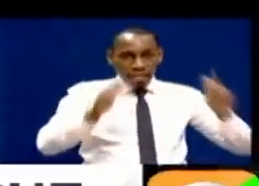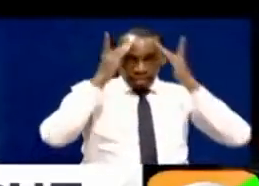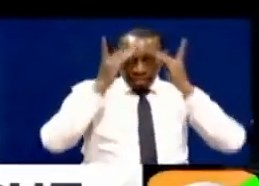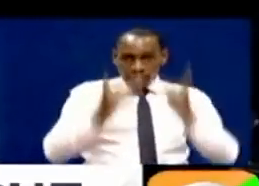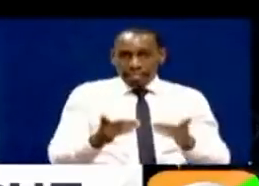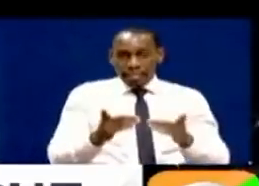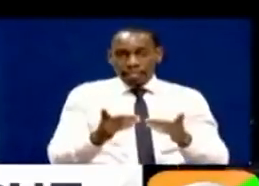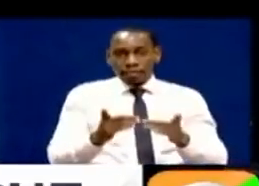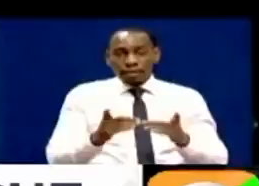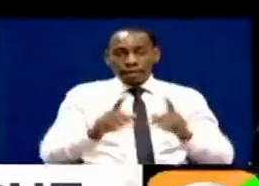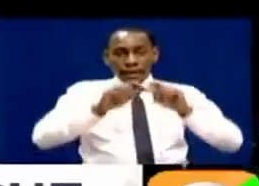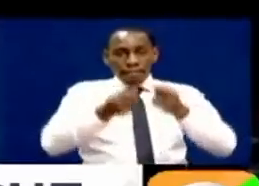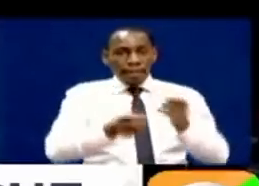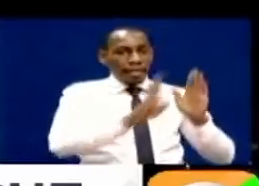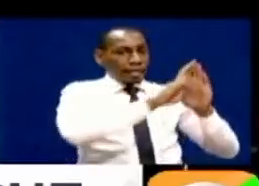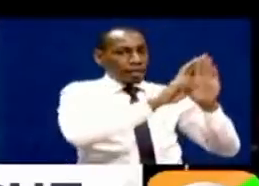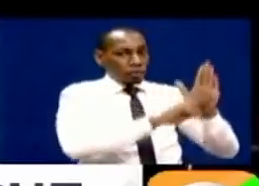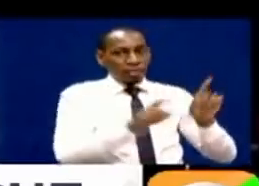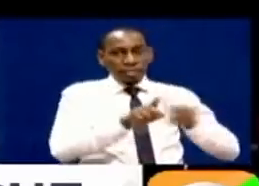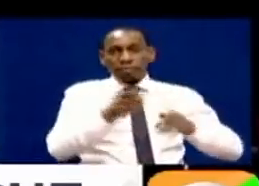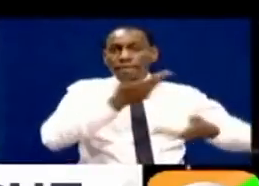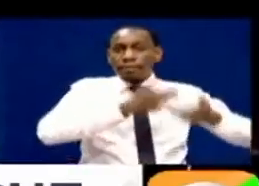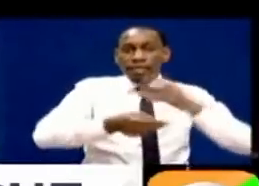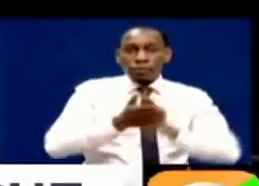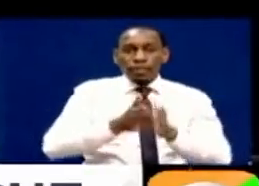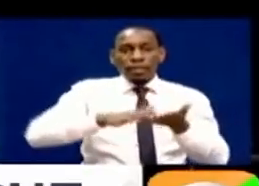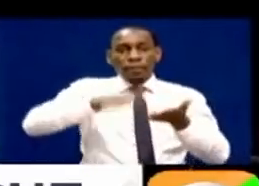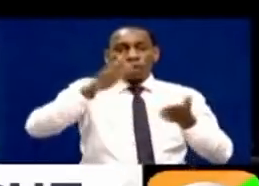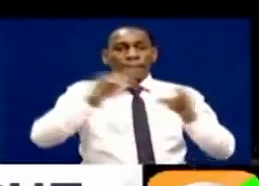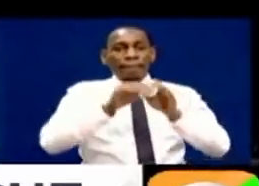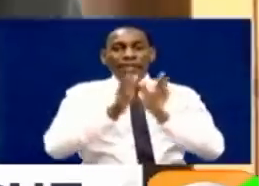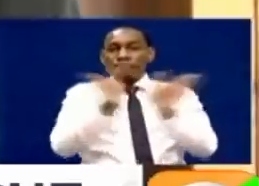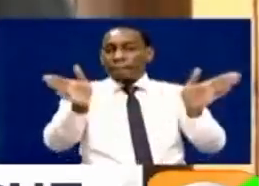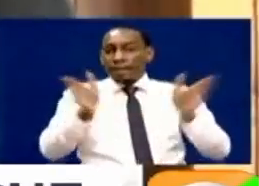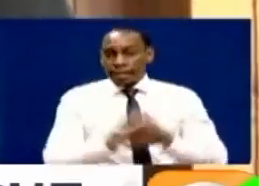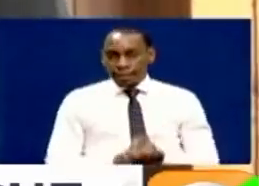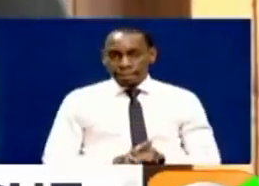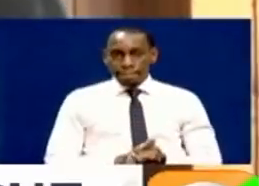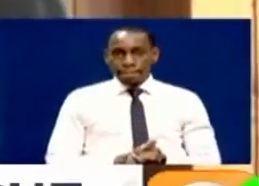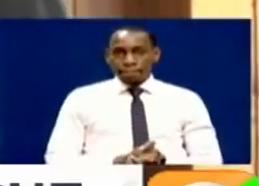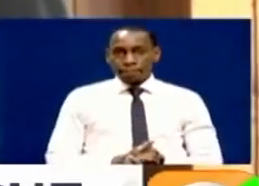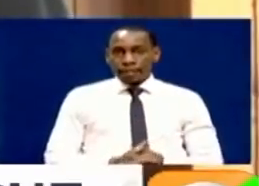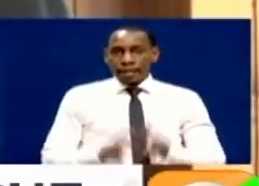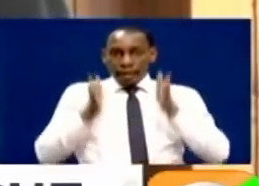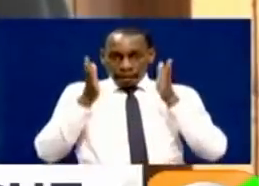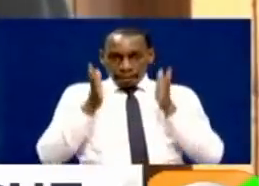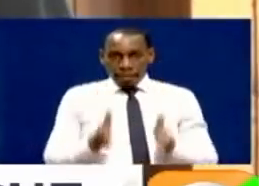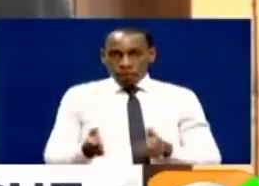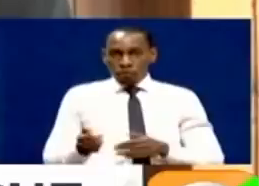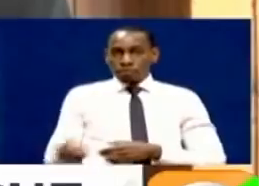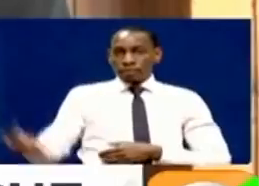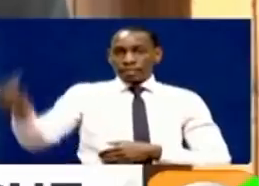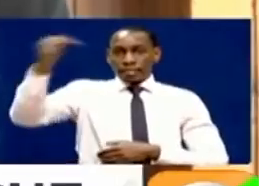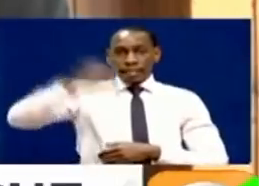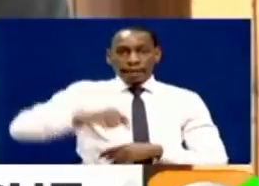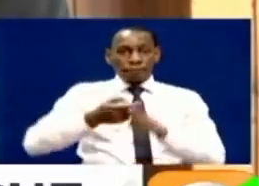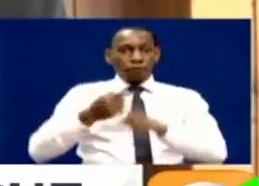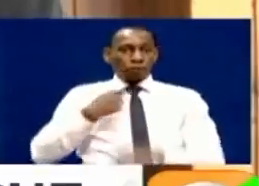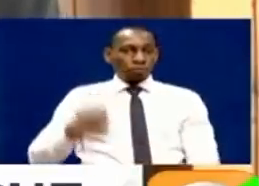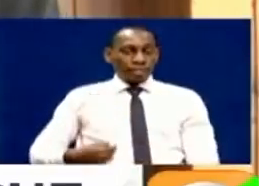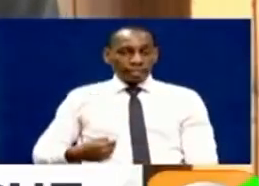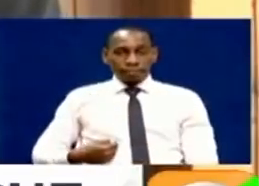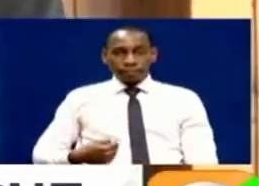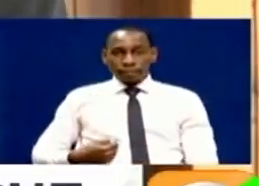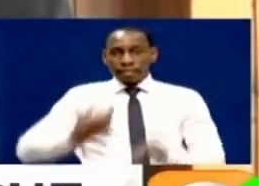to break the quarantine rules and interacts with more members of the public. The person who came from China, he had already